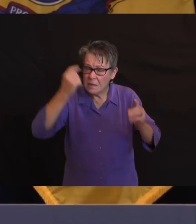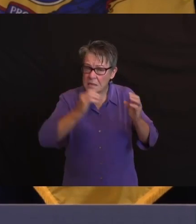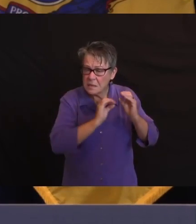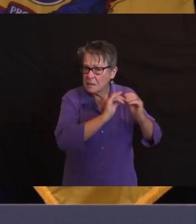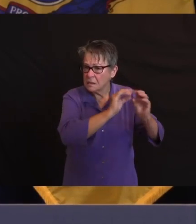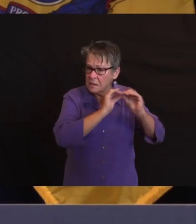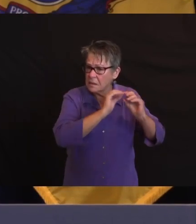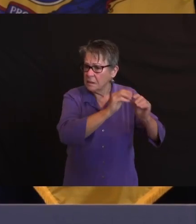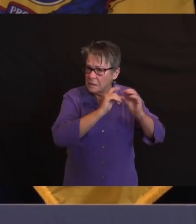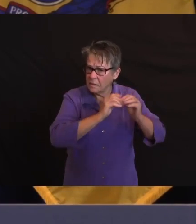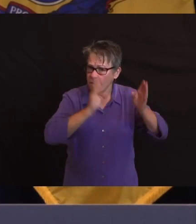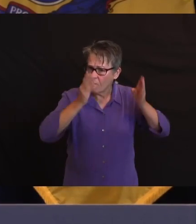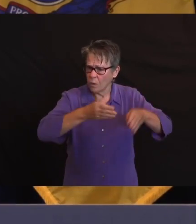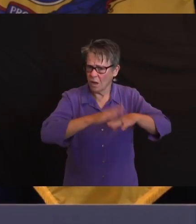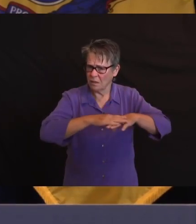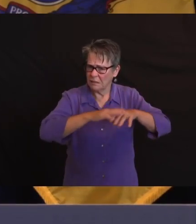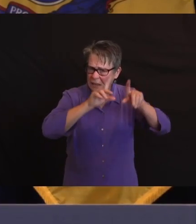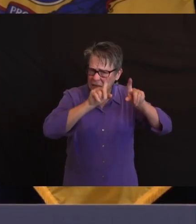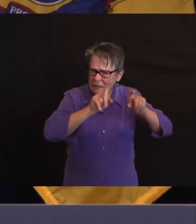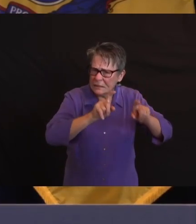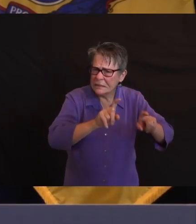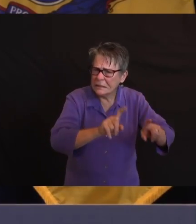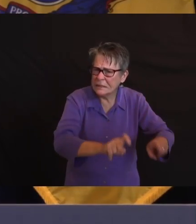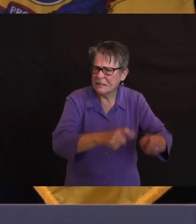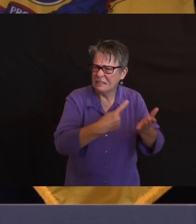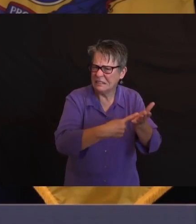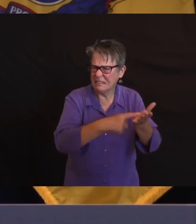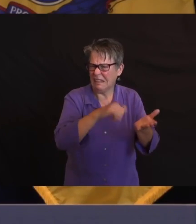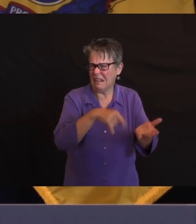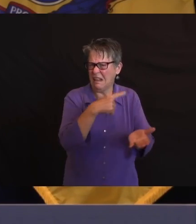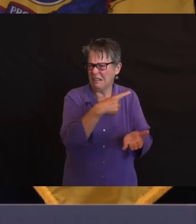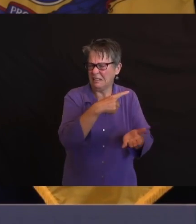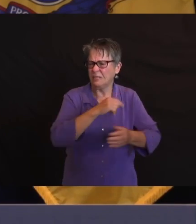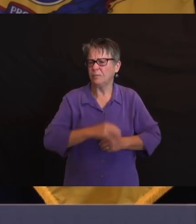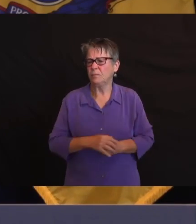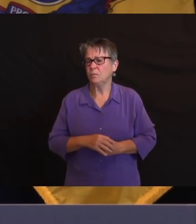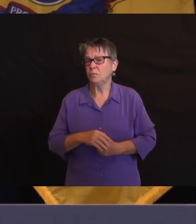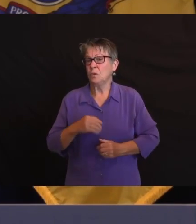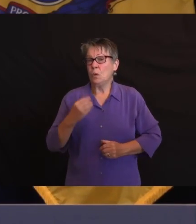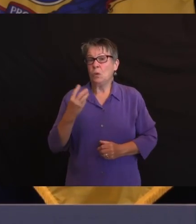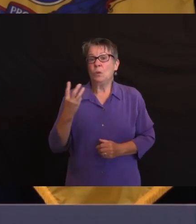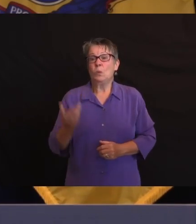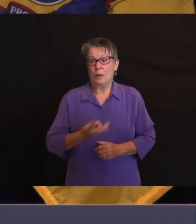person on Wednesday at 1 o'clock. And with that,